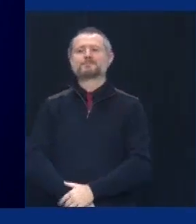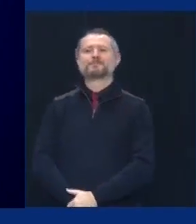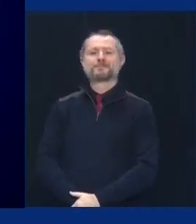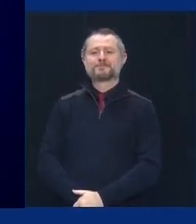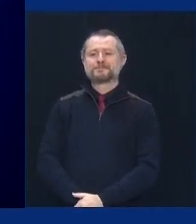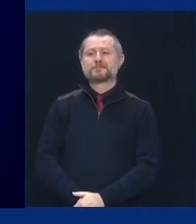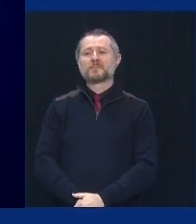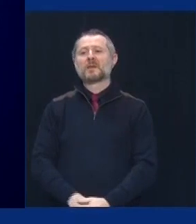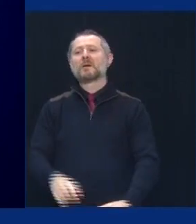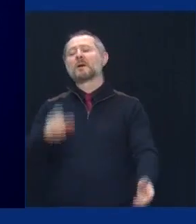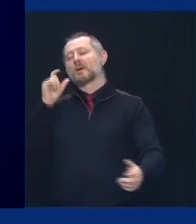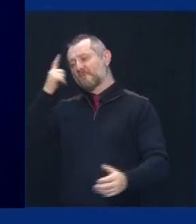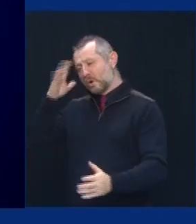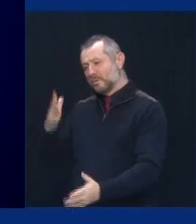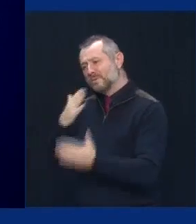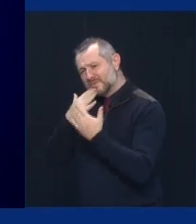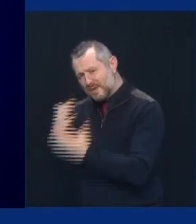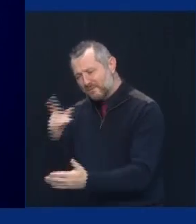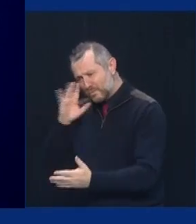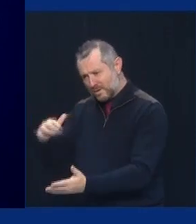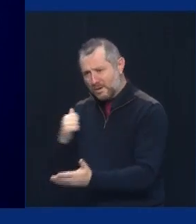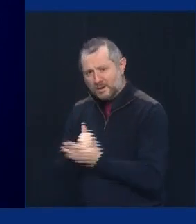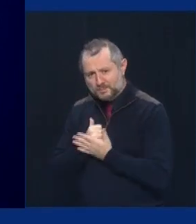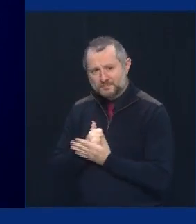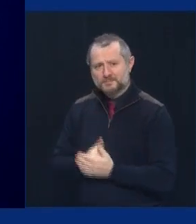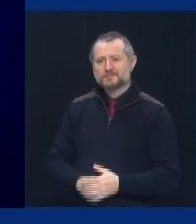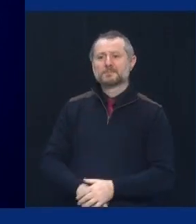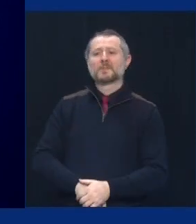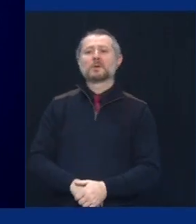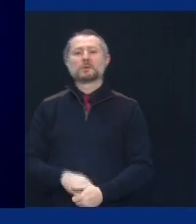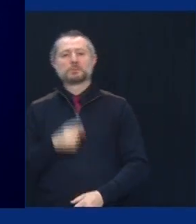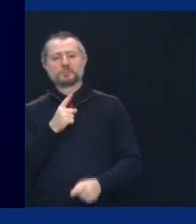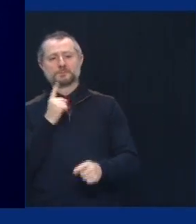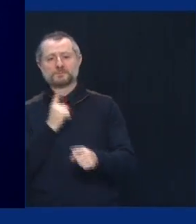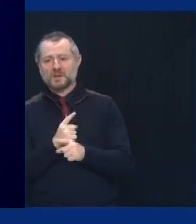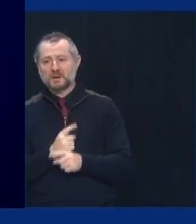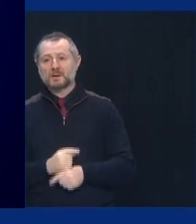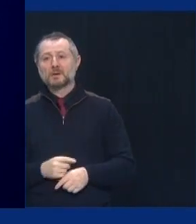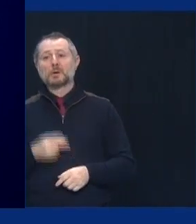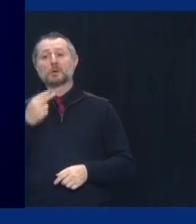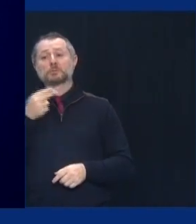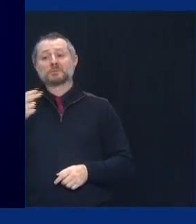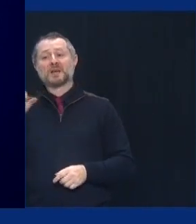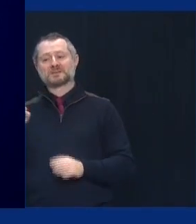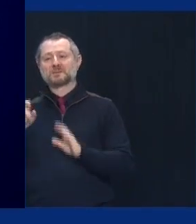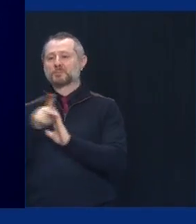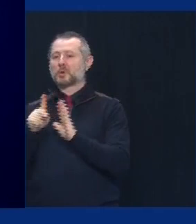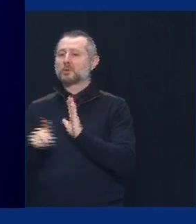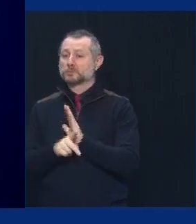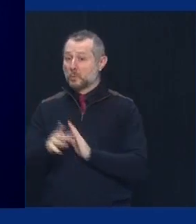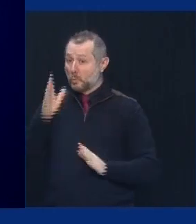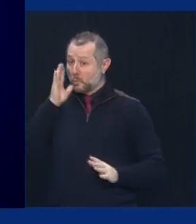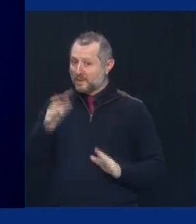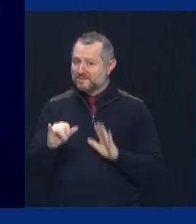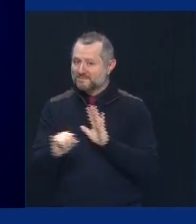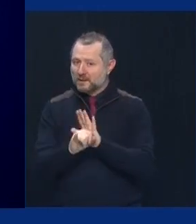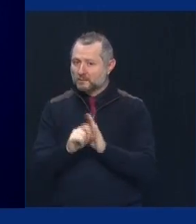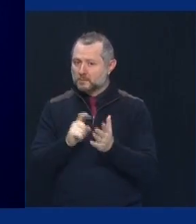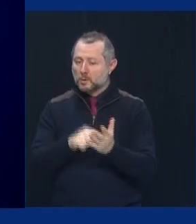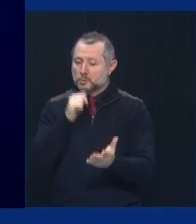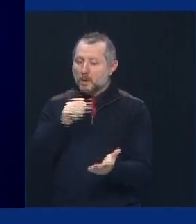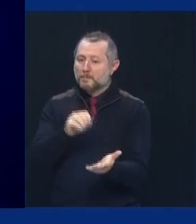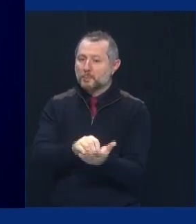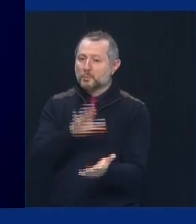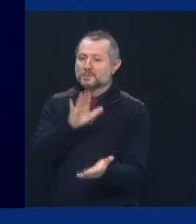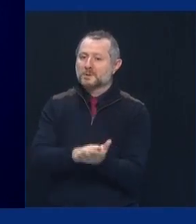you for all the help. You're exactly right on the stopping the HHS policy, which would have identified undocumented people before